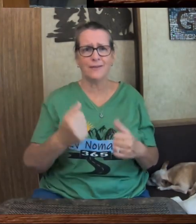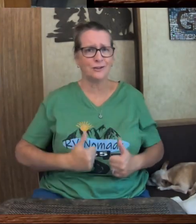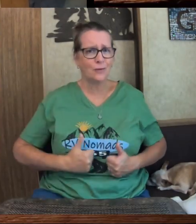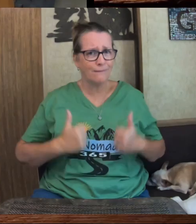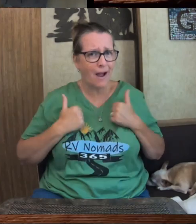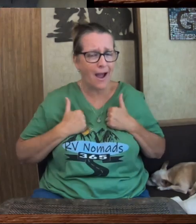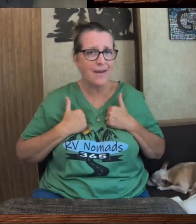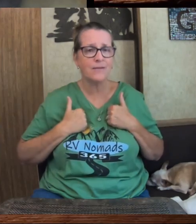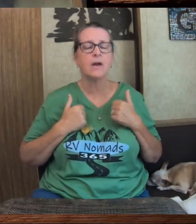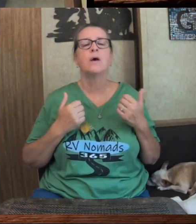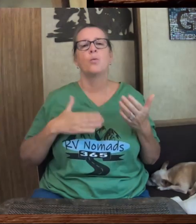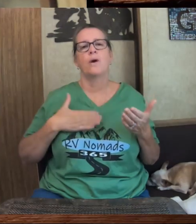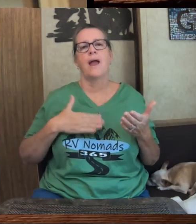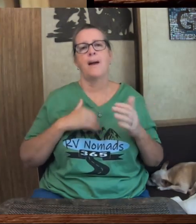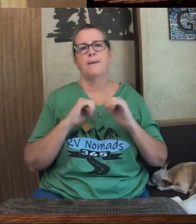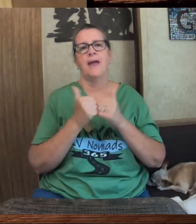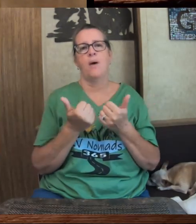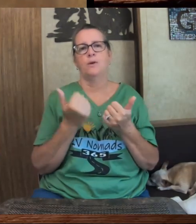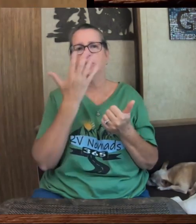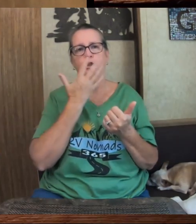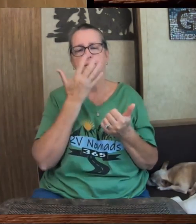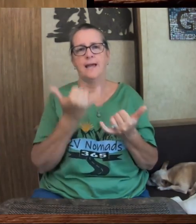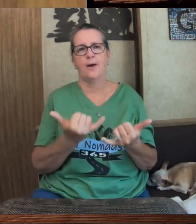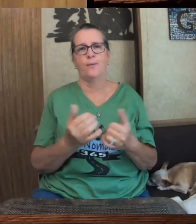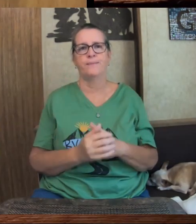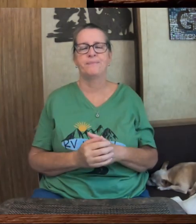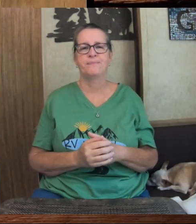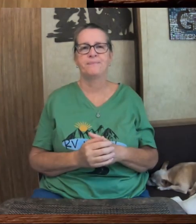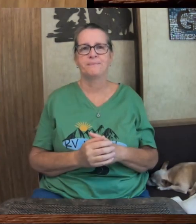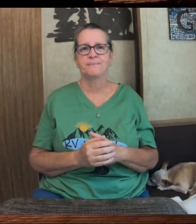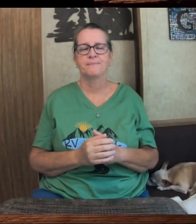we're very happy with how it came out.